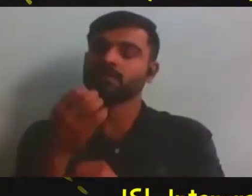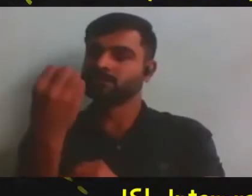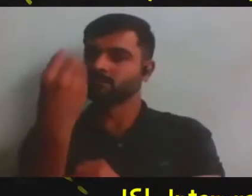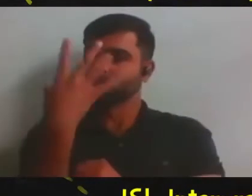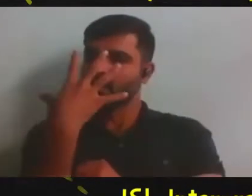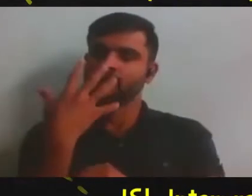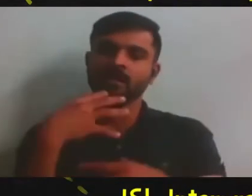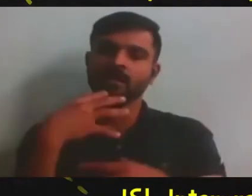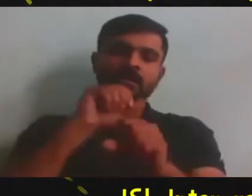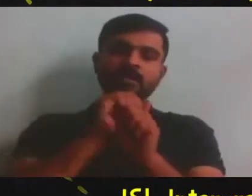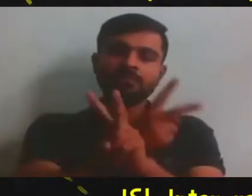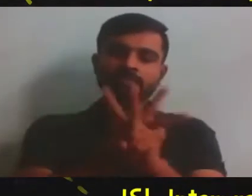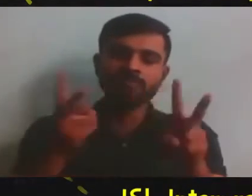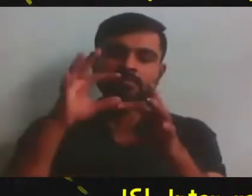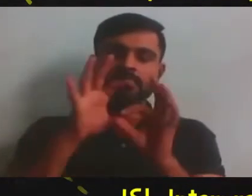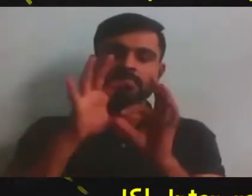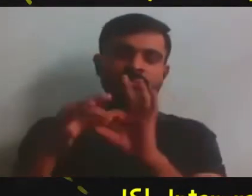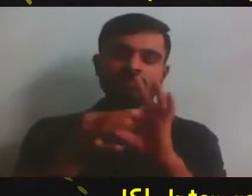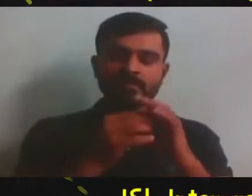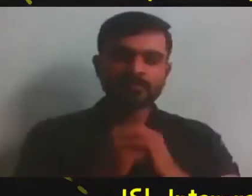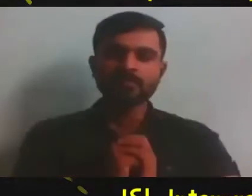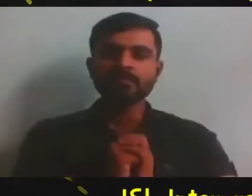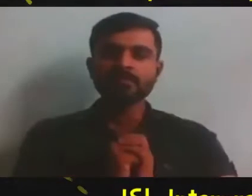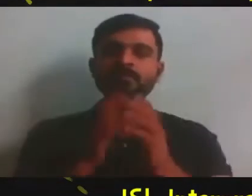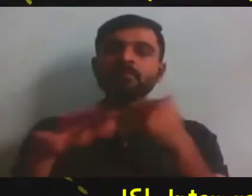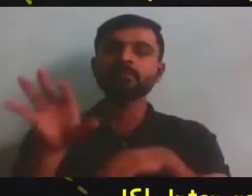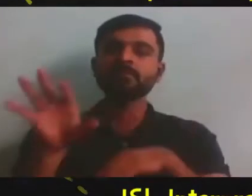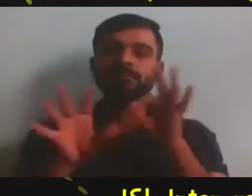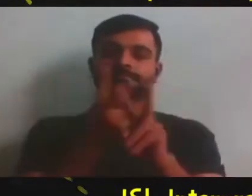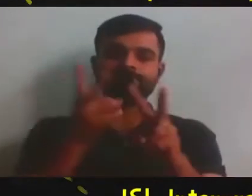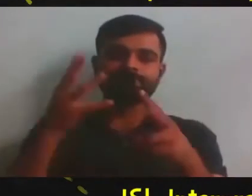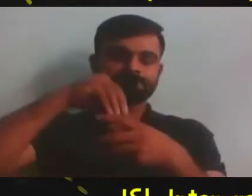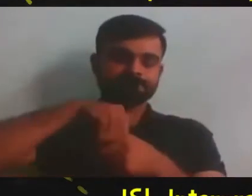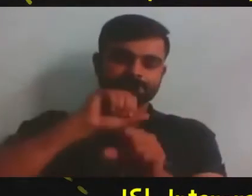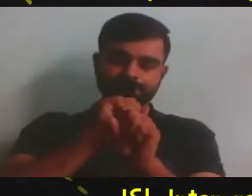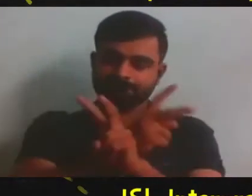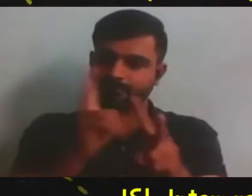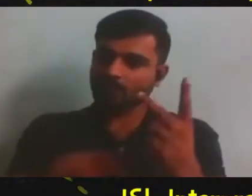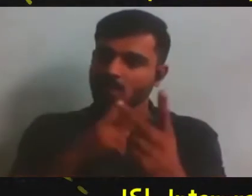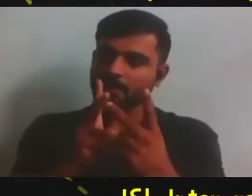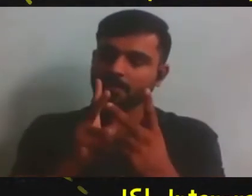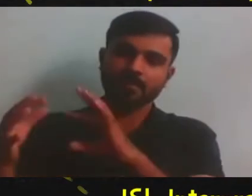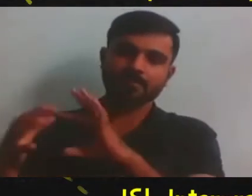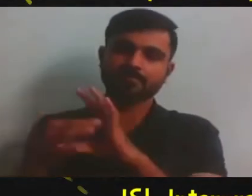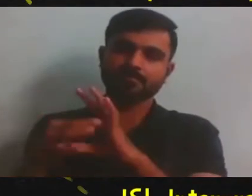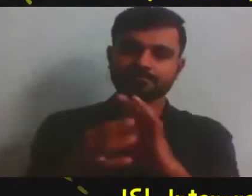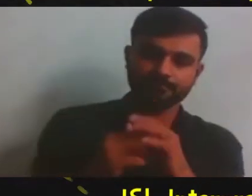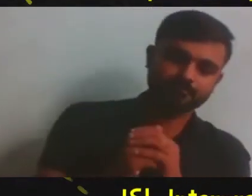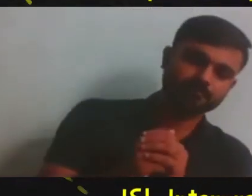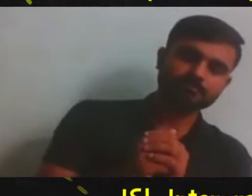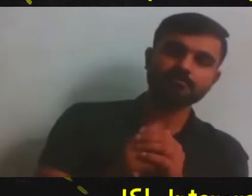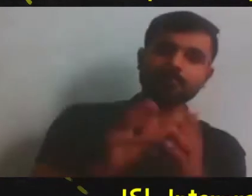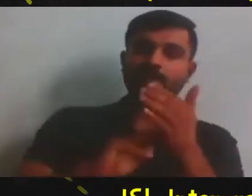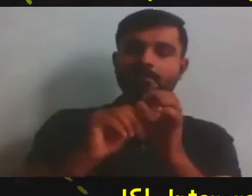sit back and squeal with delight. She chose brilliant illustrators, perfectly matched to the words. Manjari